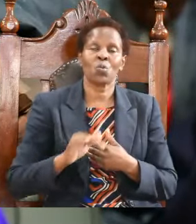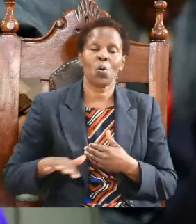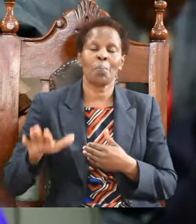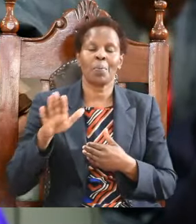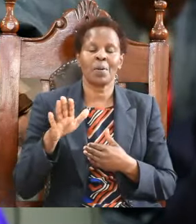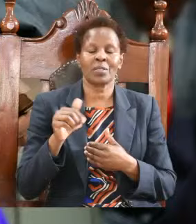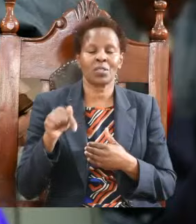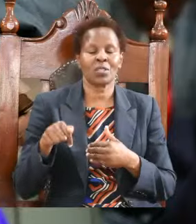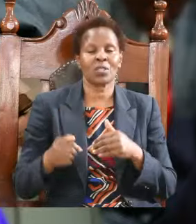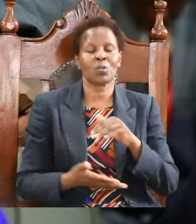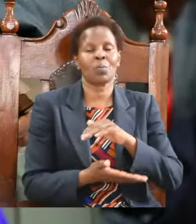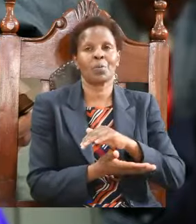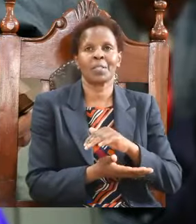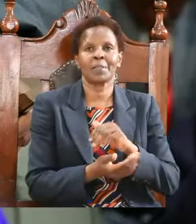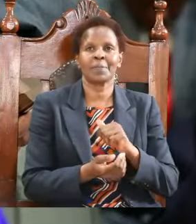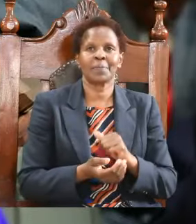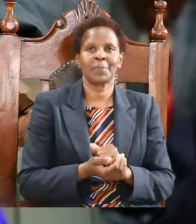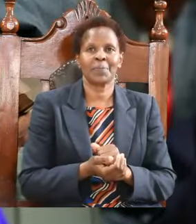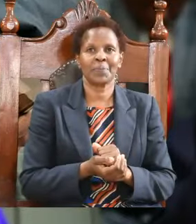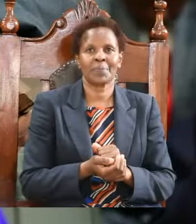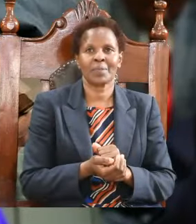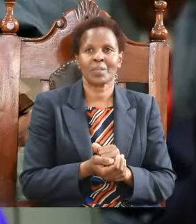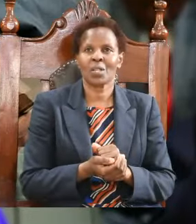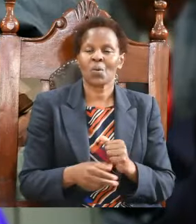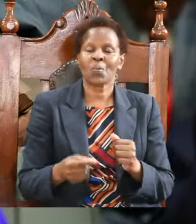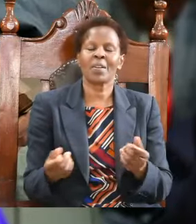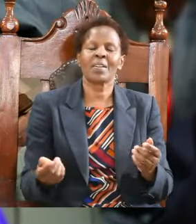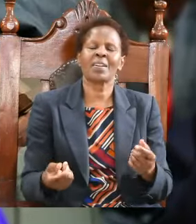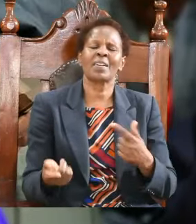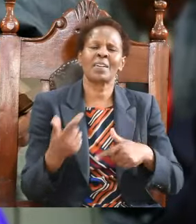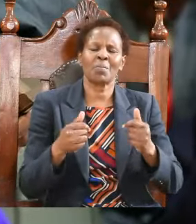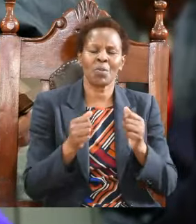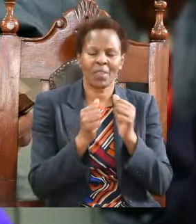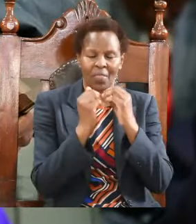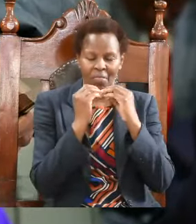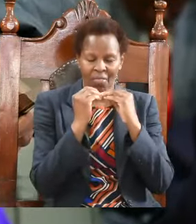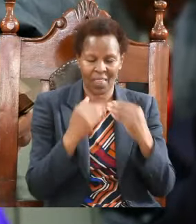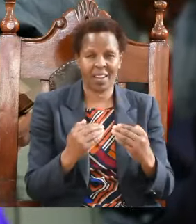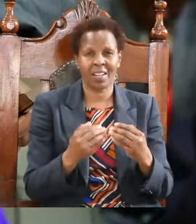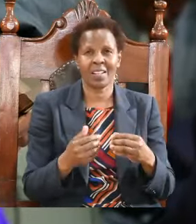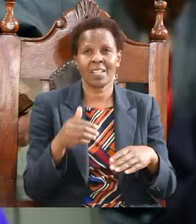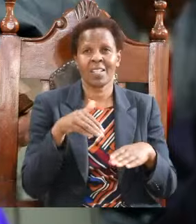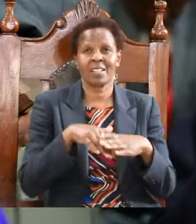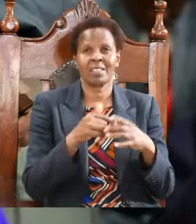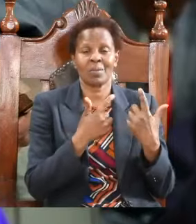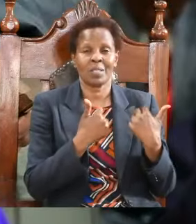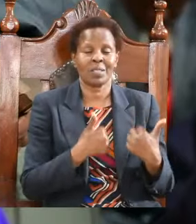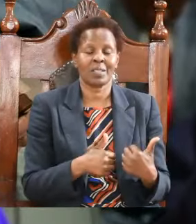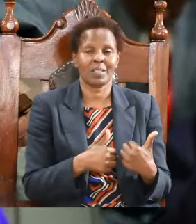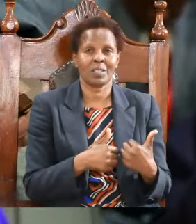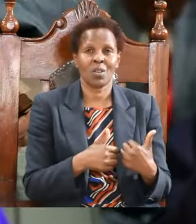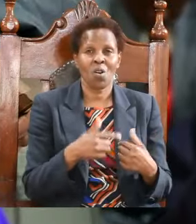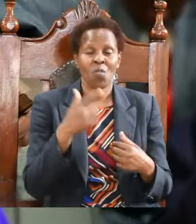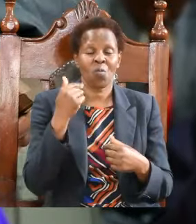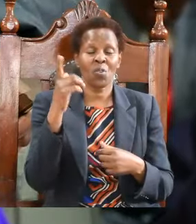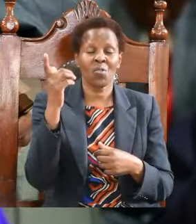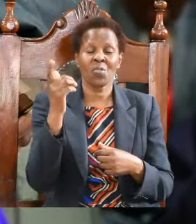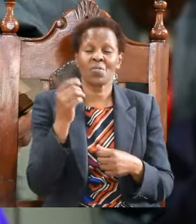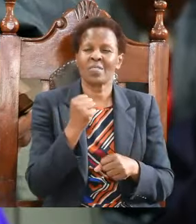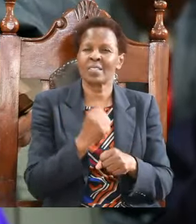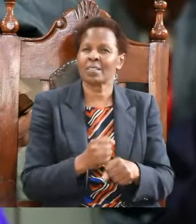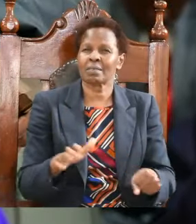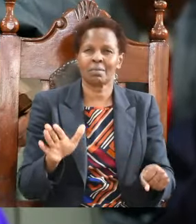morning. And we have come with thanksgiving in our hearts For you have done